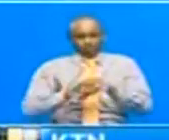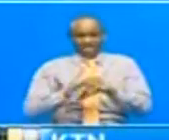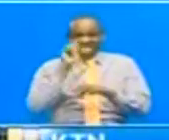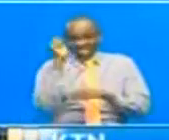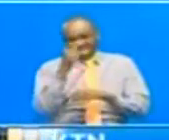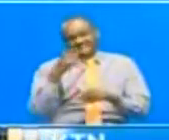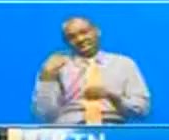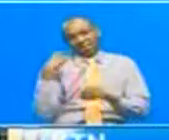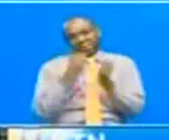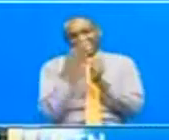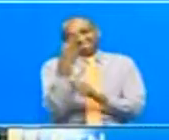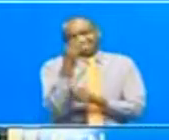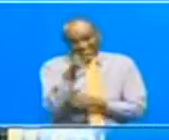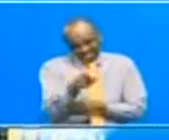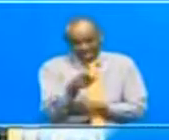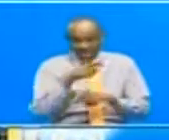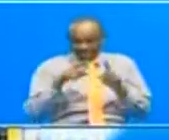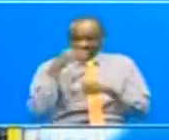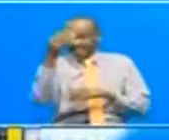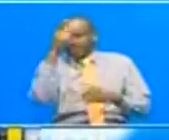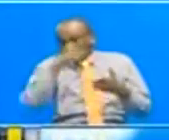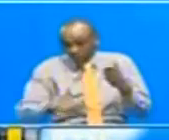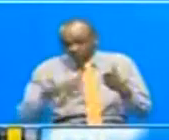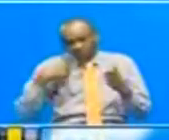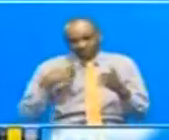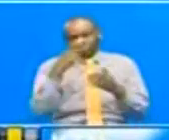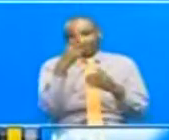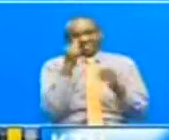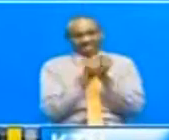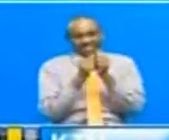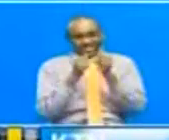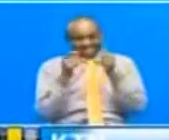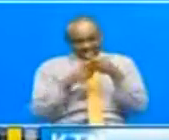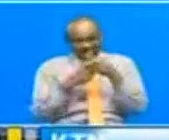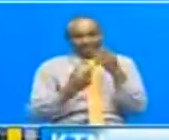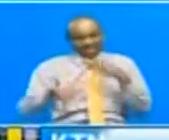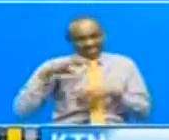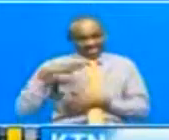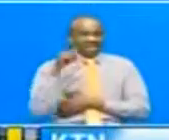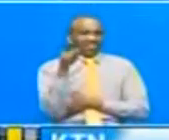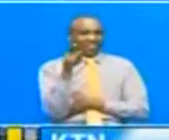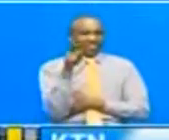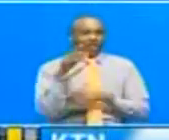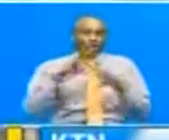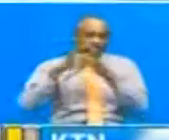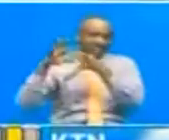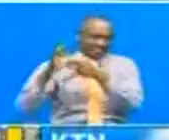finished 13th on the log, and the next assignment will be to qualify for the Rio 2016 Olympics.